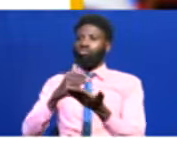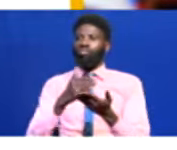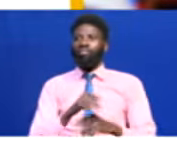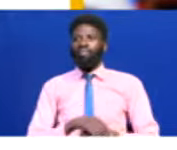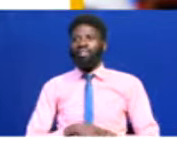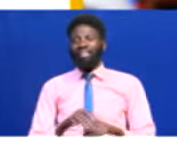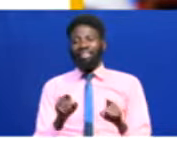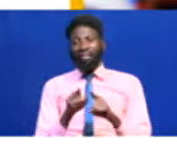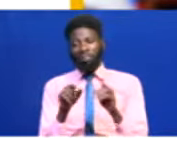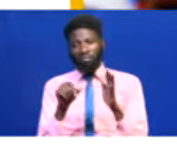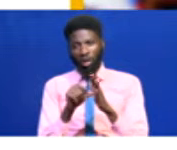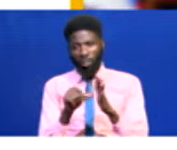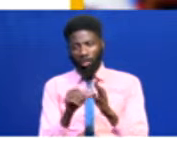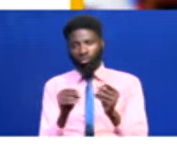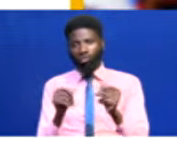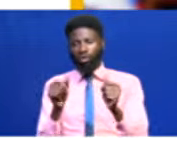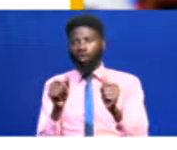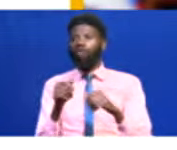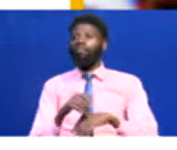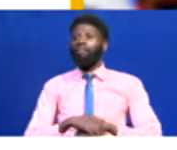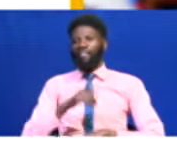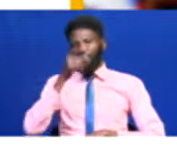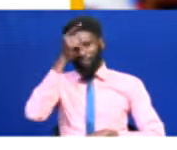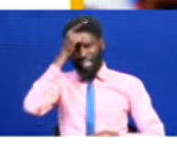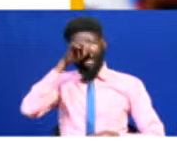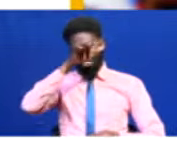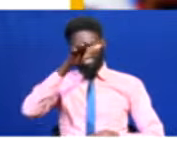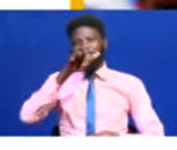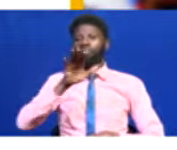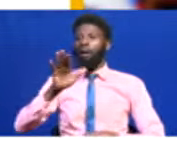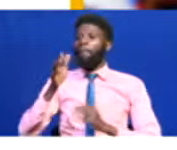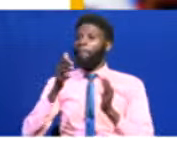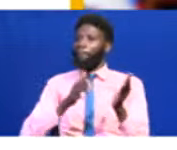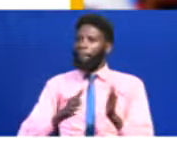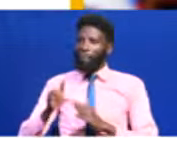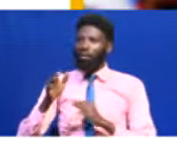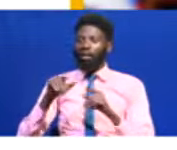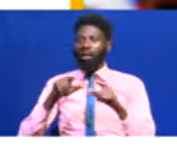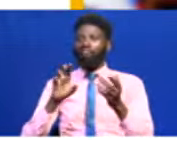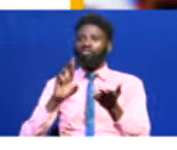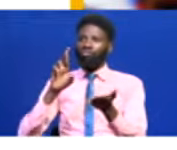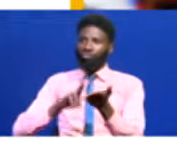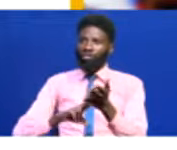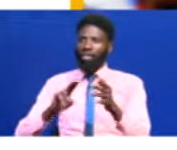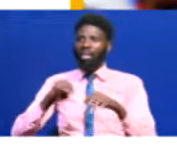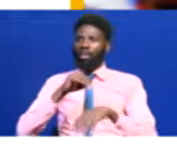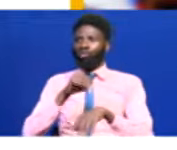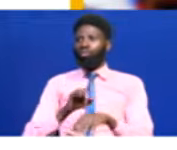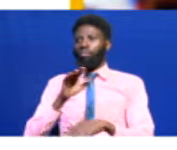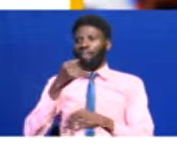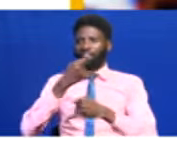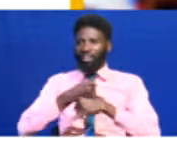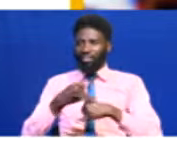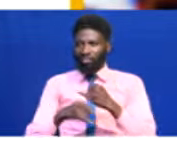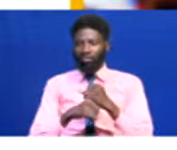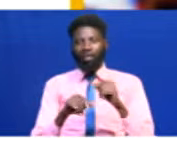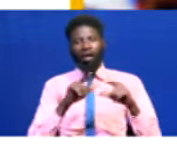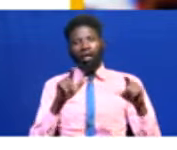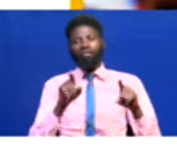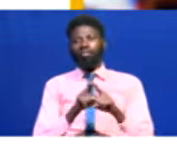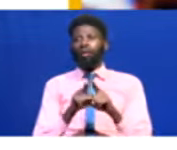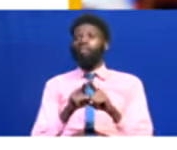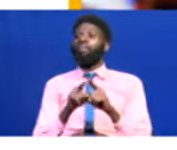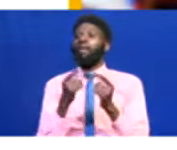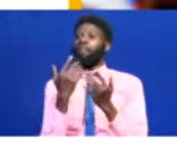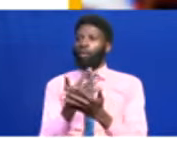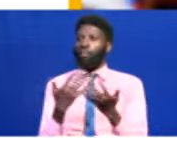matters, rural settlement planning, that is the eco-village, land registration, national spatial infrastructure, land and property valuation services,